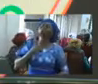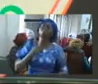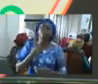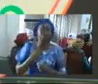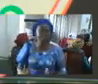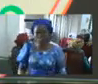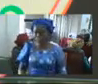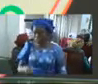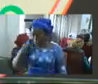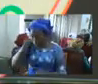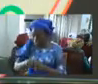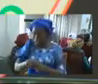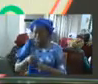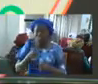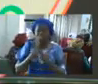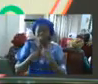killer.